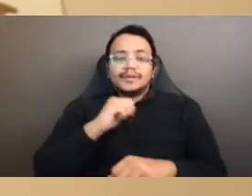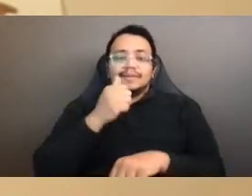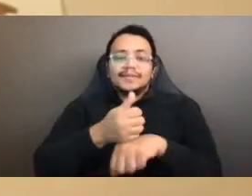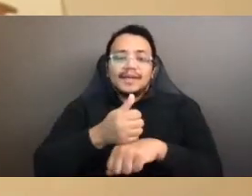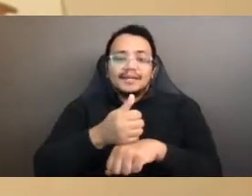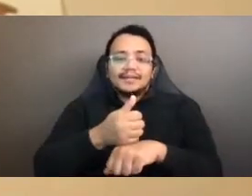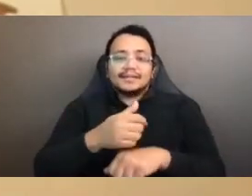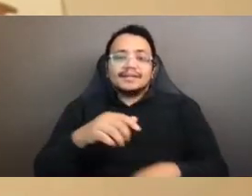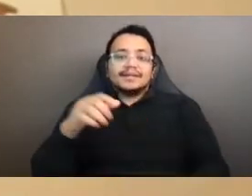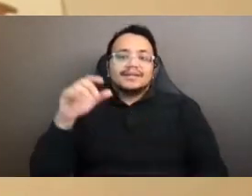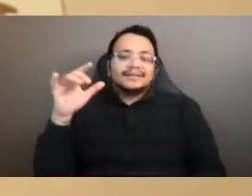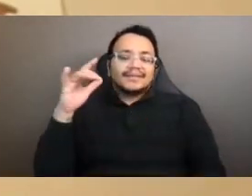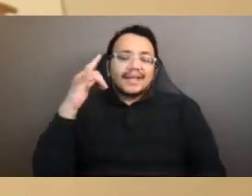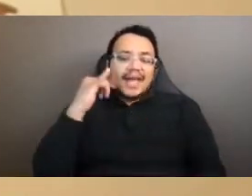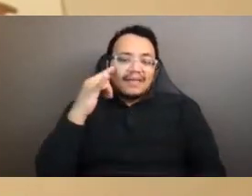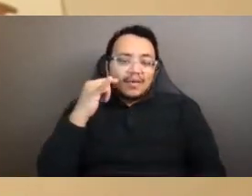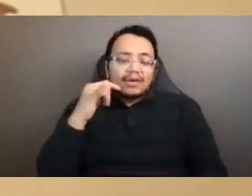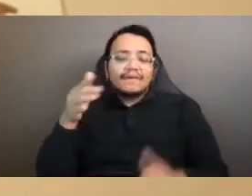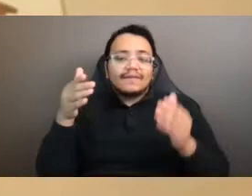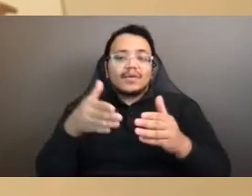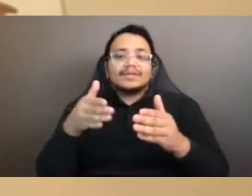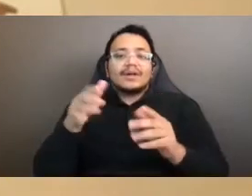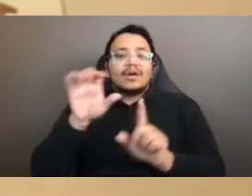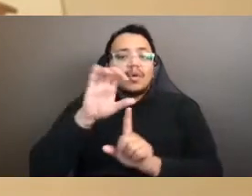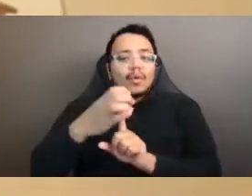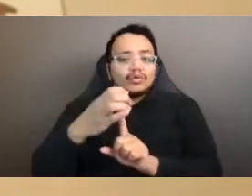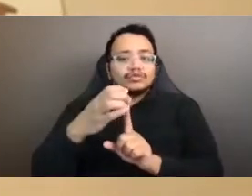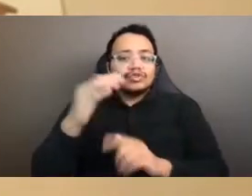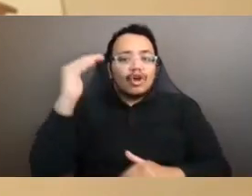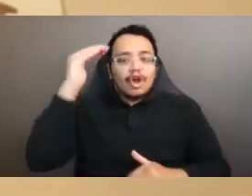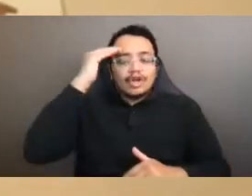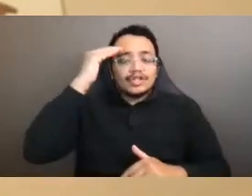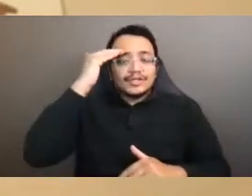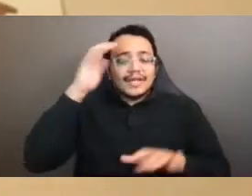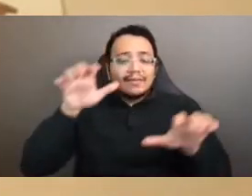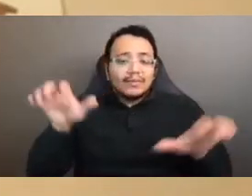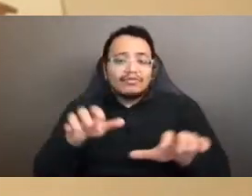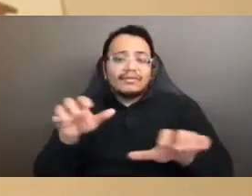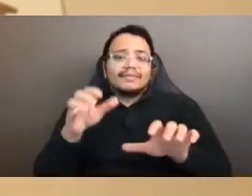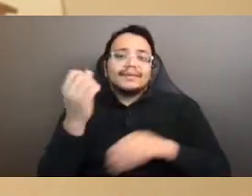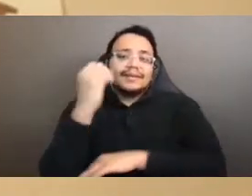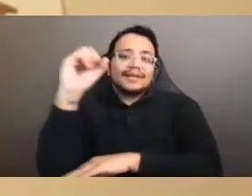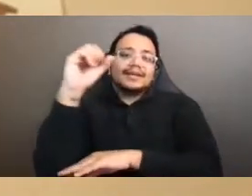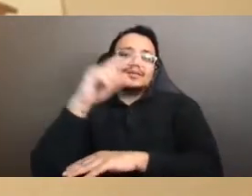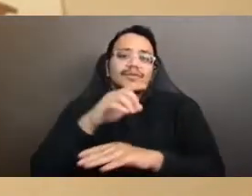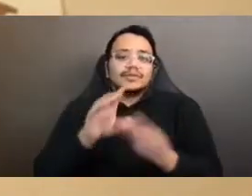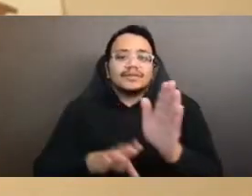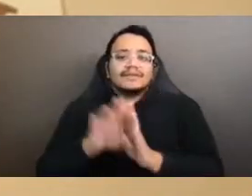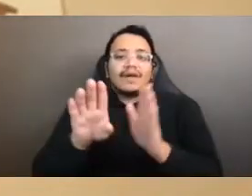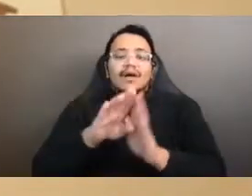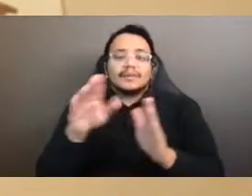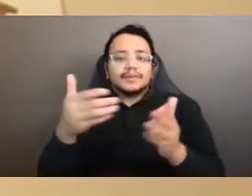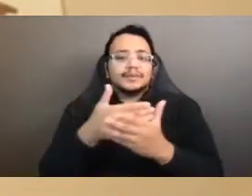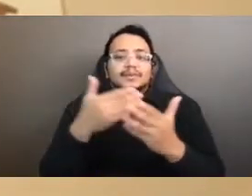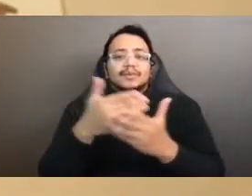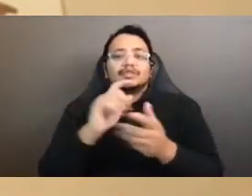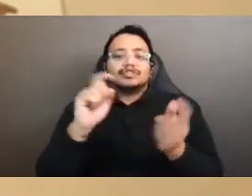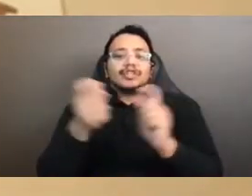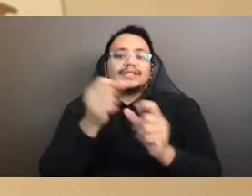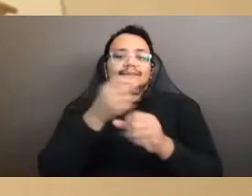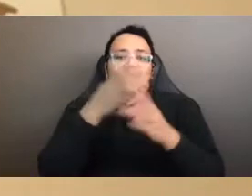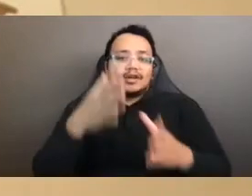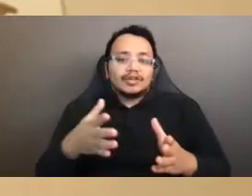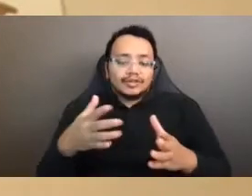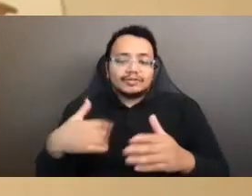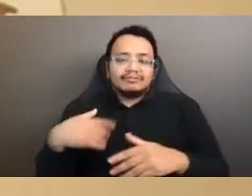California, focused on culture, consciousness, and movement building with the goal to cultivate change makers for the next 7 generations. We partnered with Vera